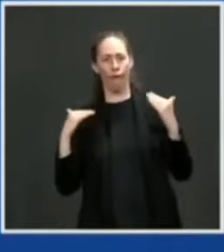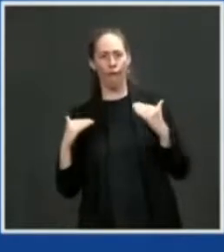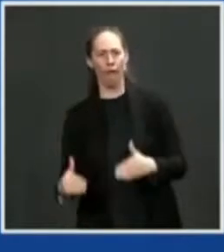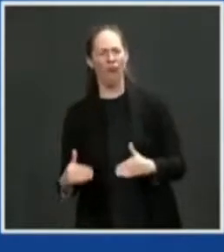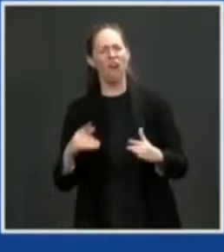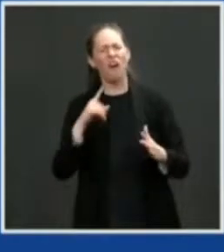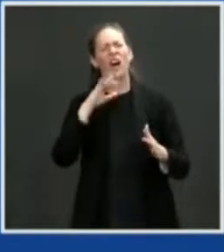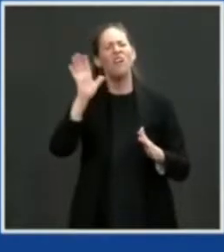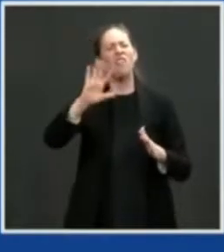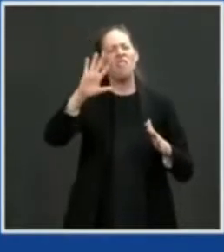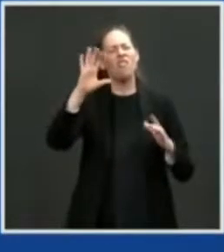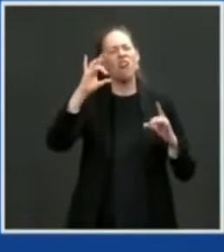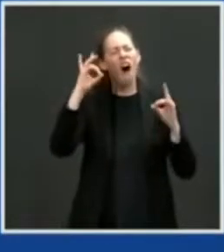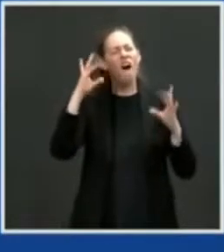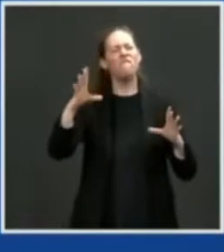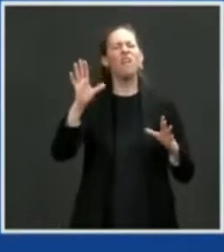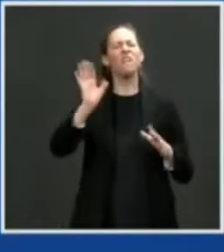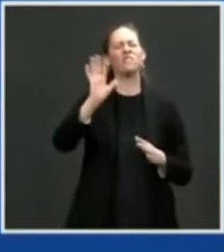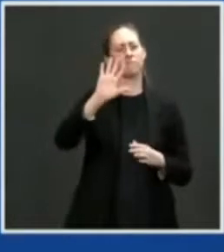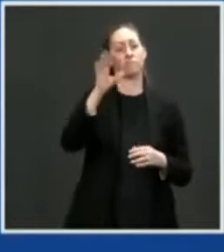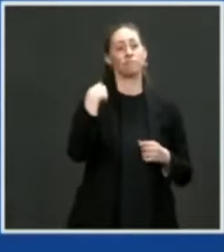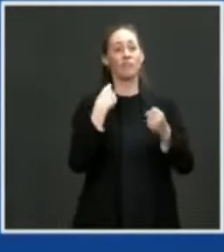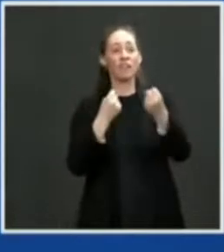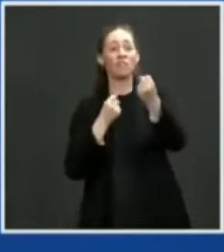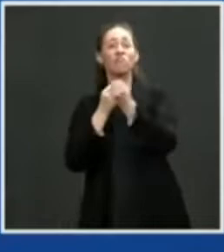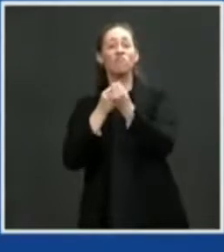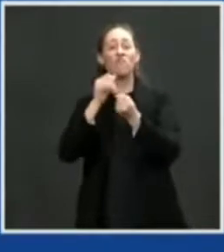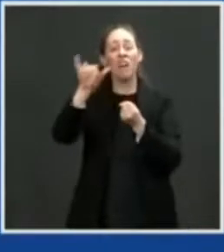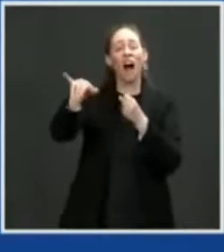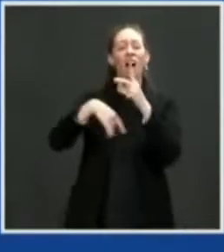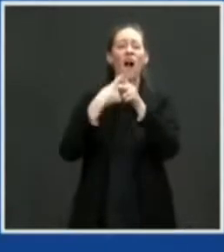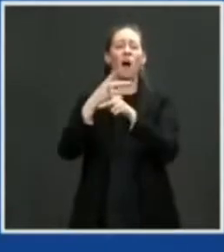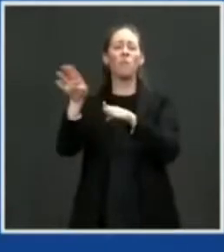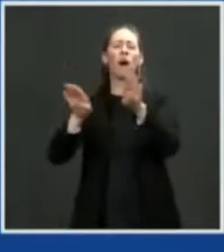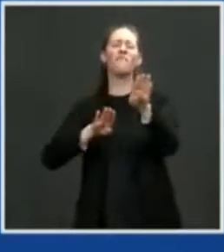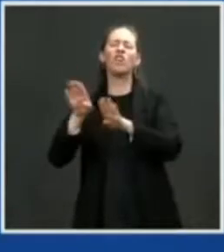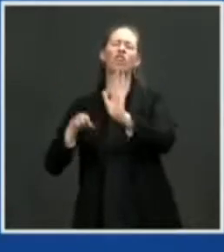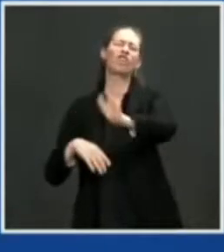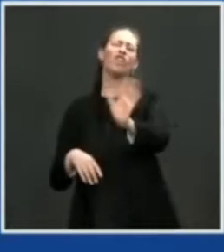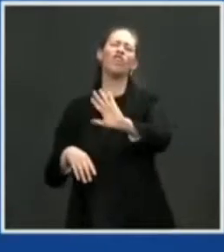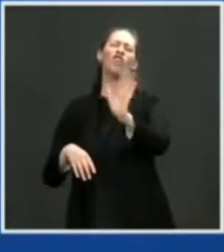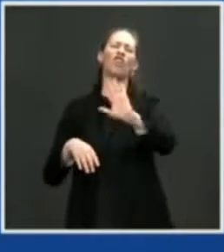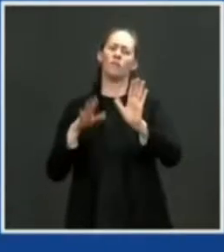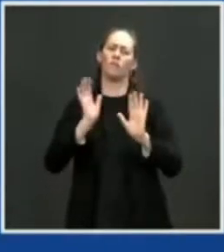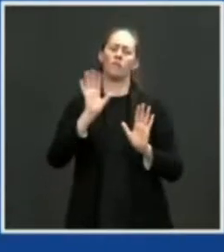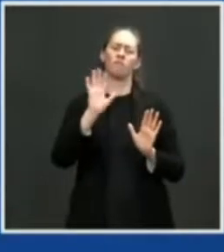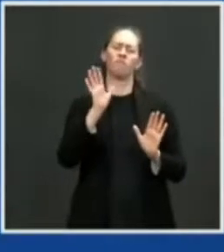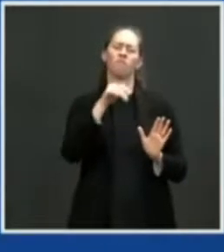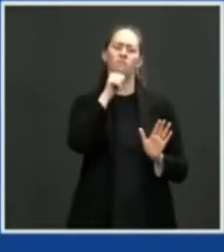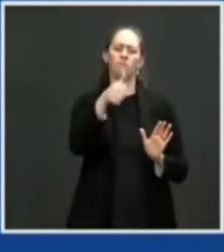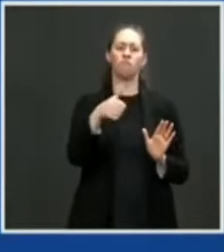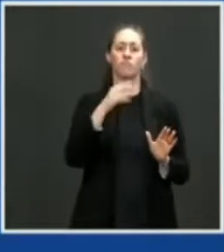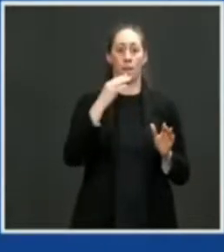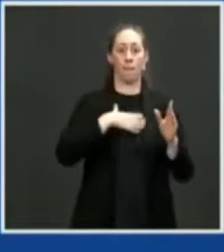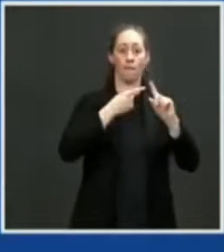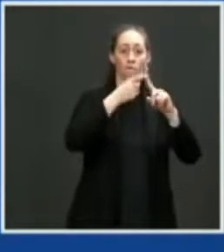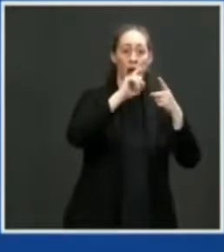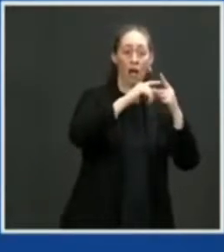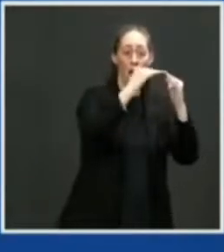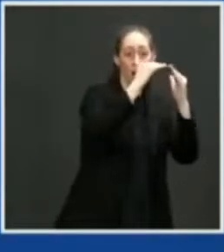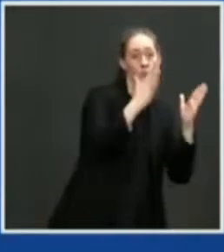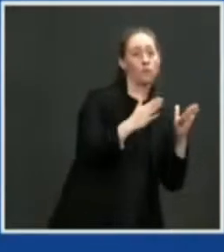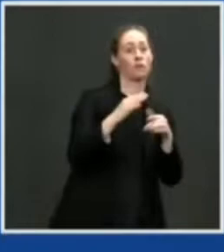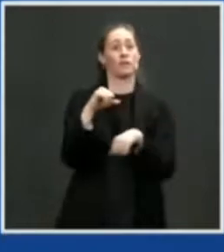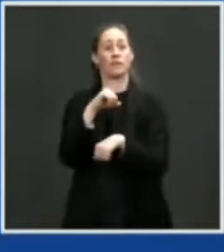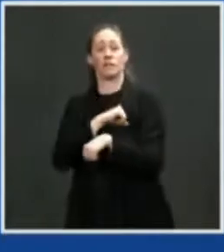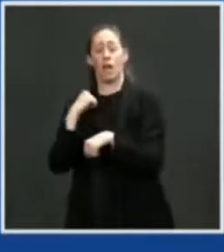sustained. And do everything in my power, along with my friends in the House and the Senate, to keep that from becoming the law. And Jim Eagle.